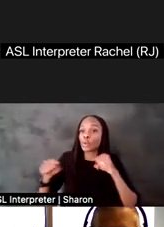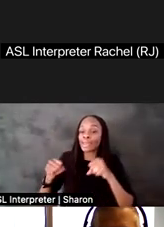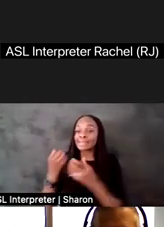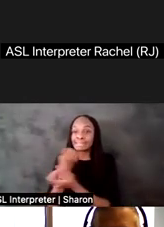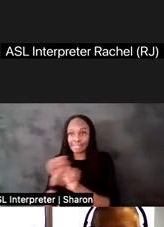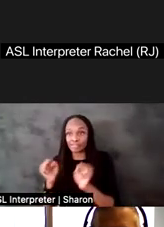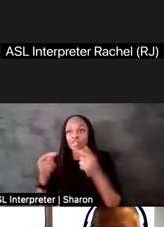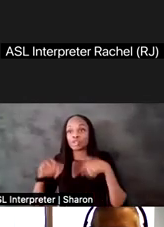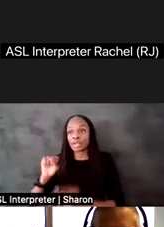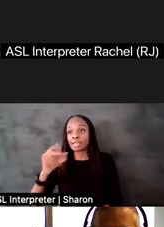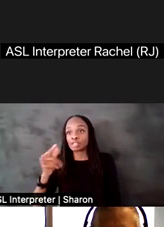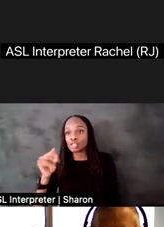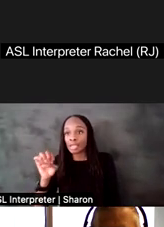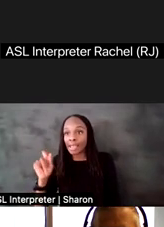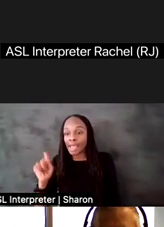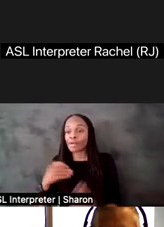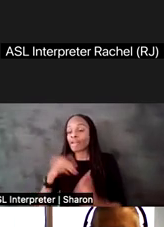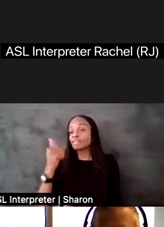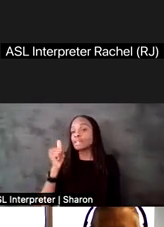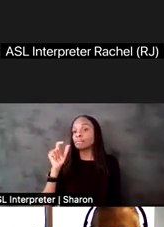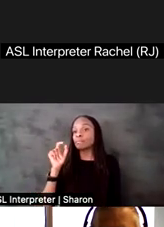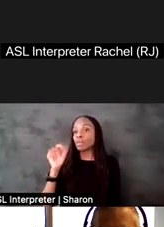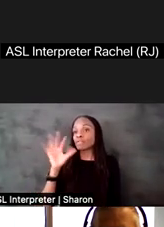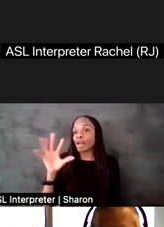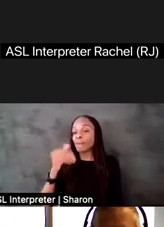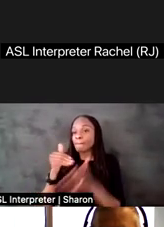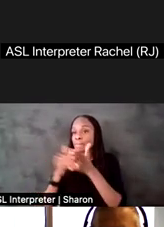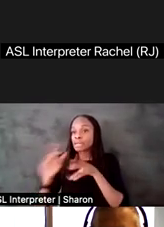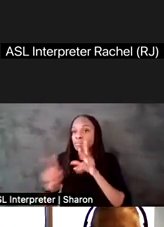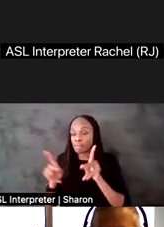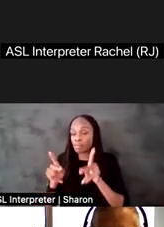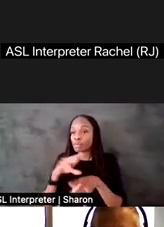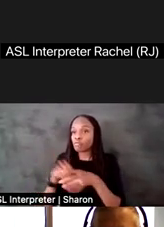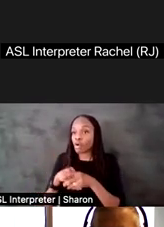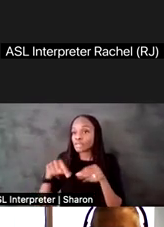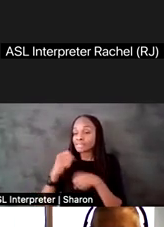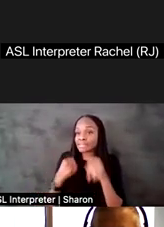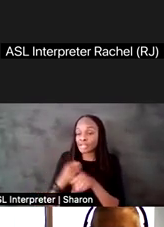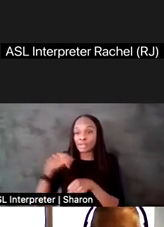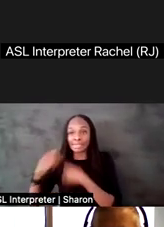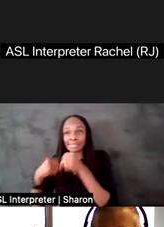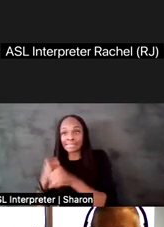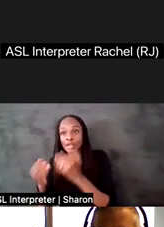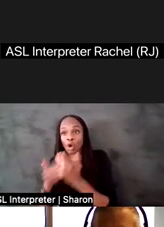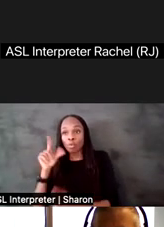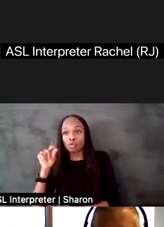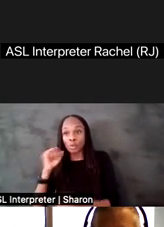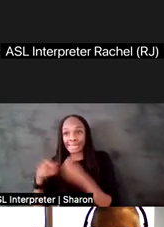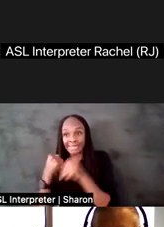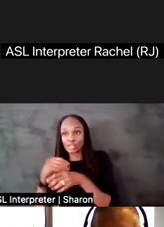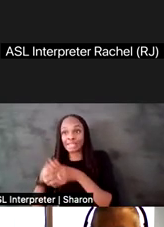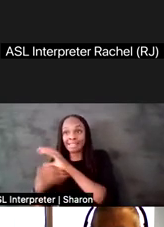had 10.5 million people in California participate this year, almost 20 million people across the country, and many